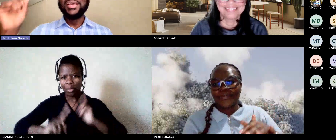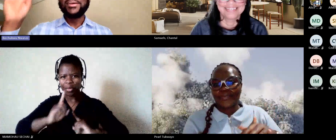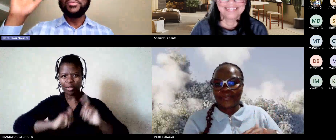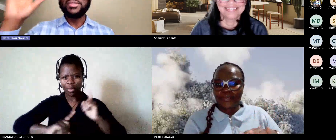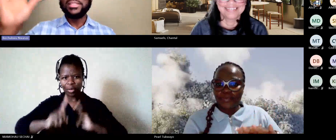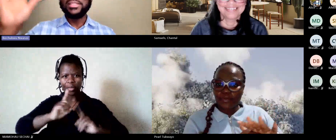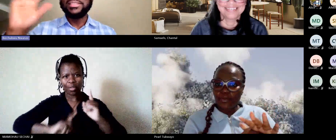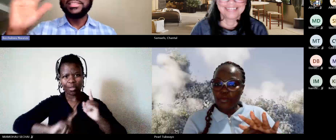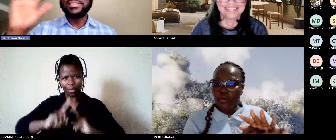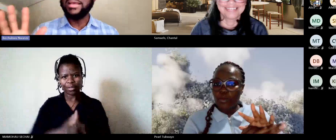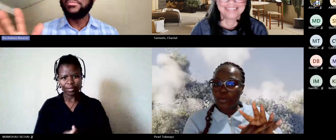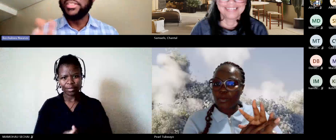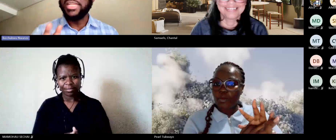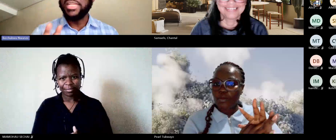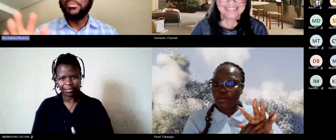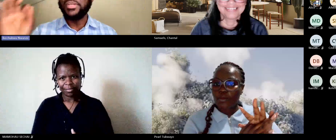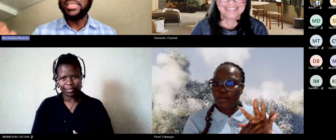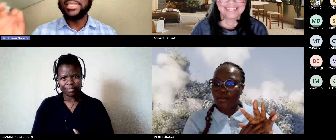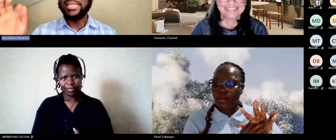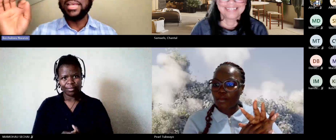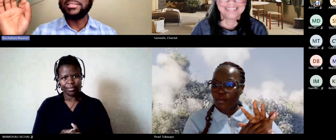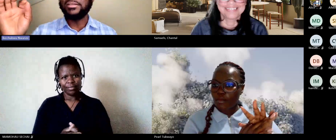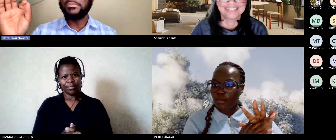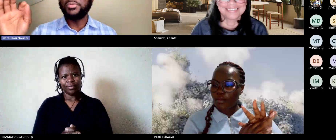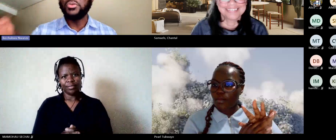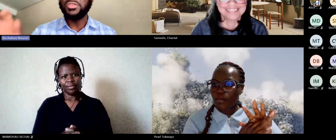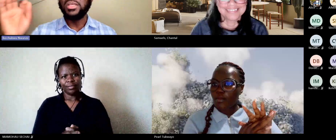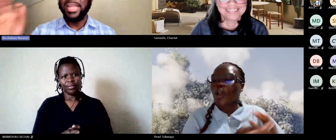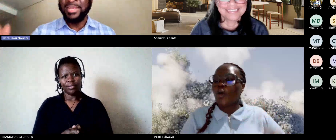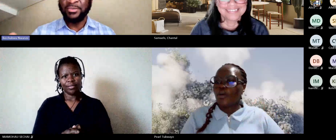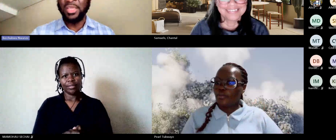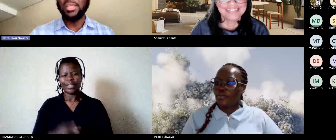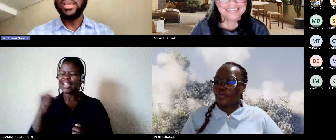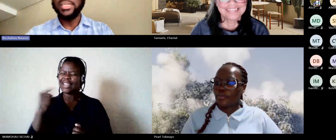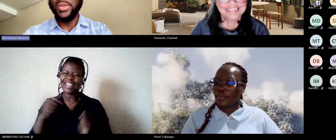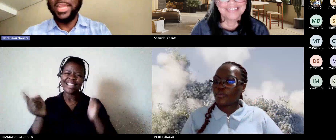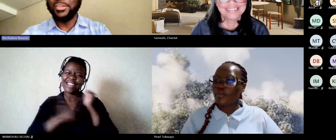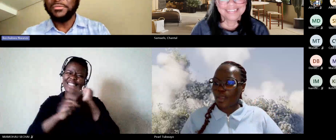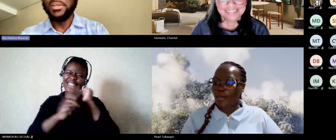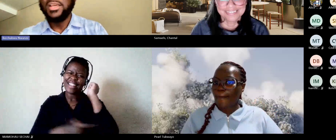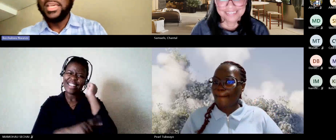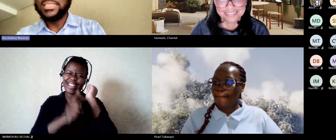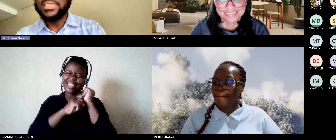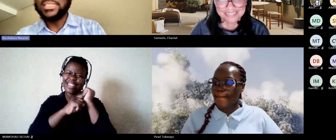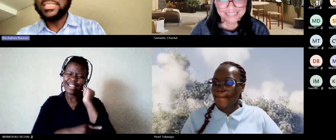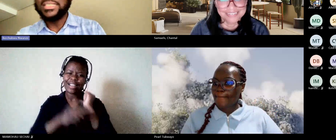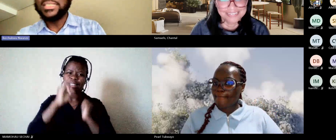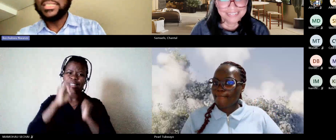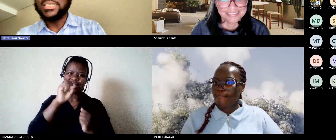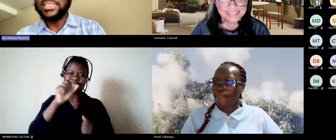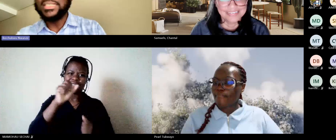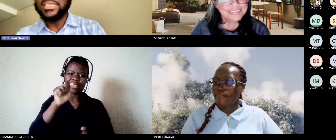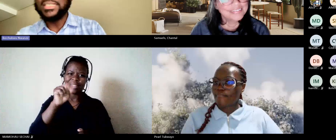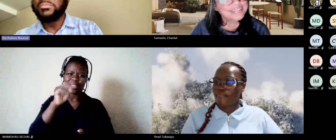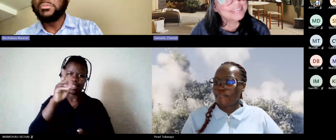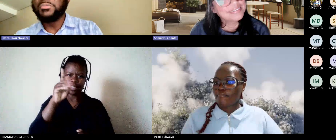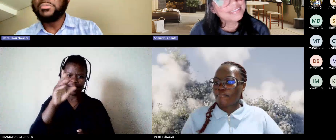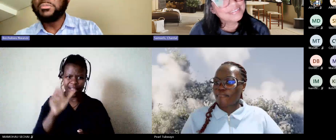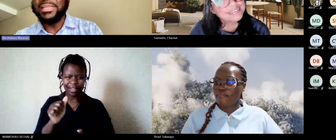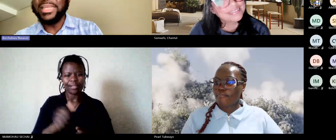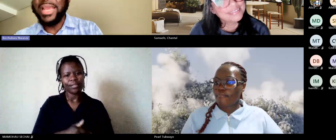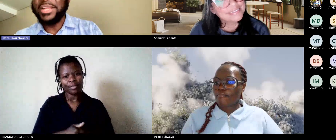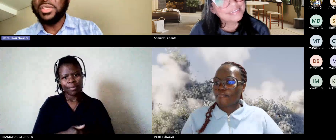Okay, people. This is the last thing I'm reading. I'm reading Isanda's post last, okay, and then we end off. Isanda says, I agree with